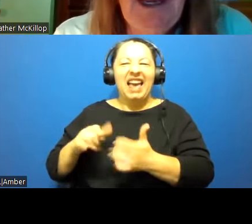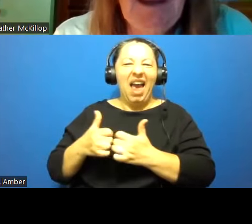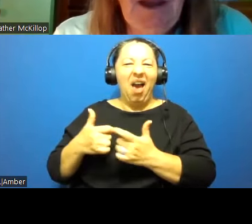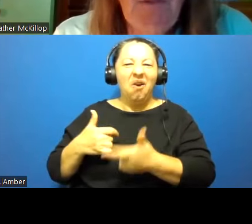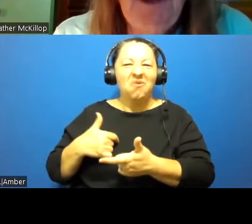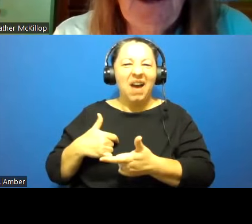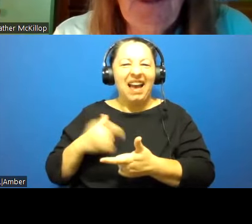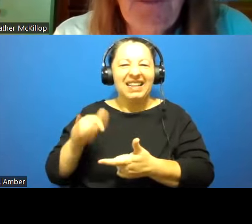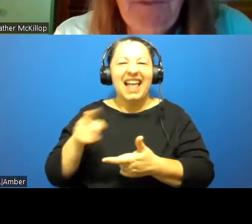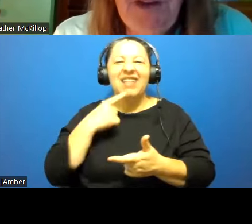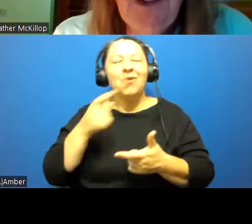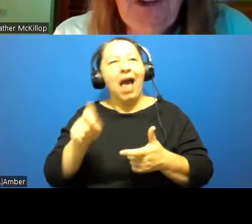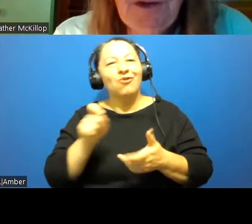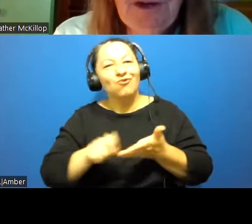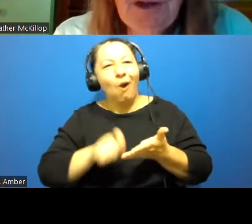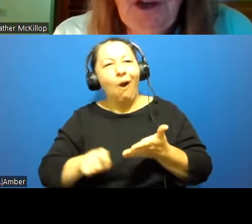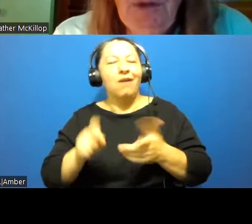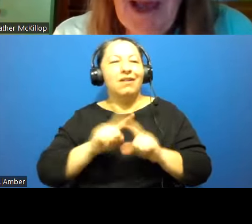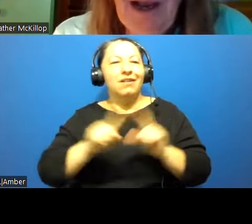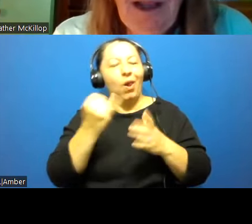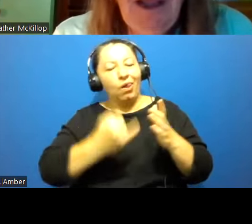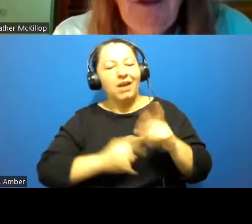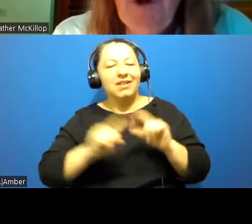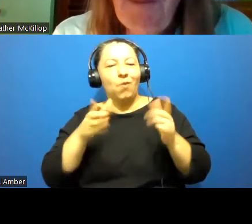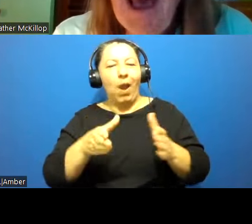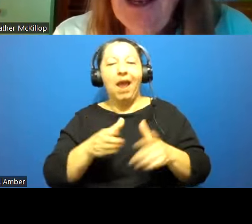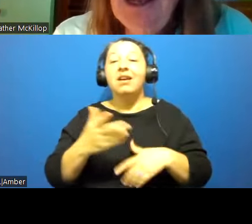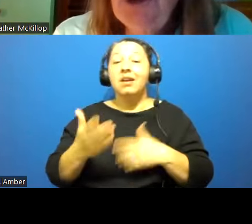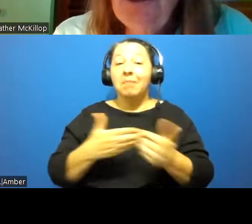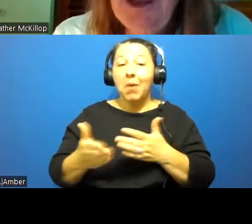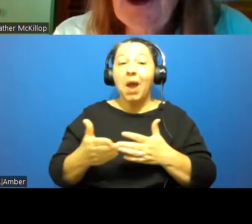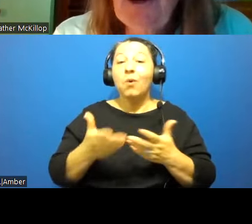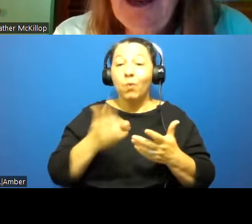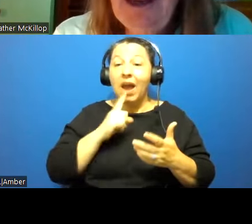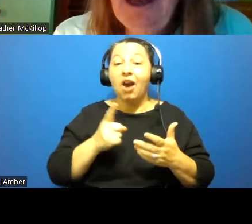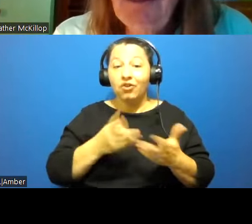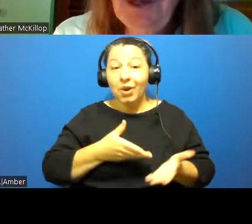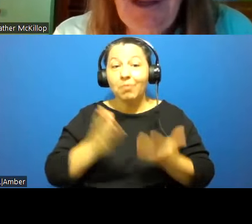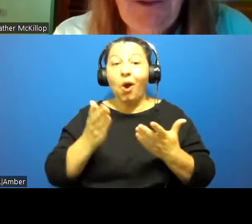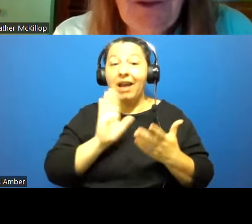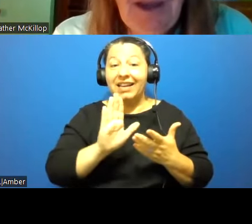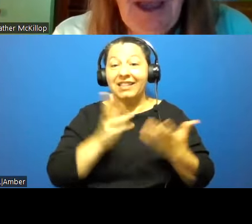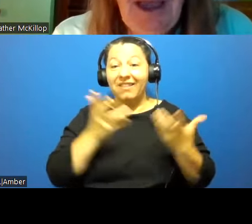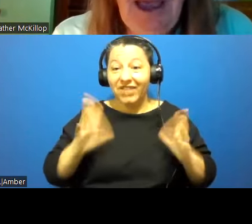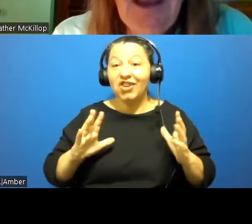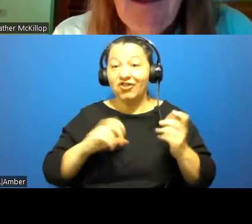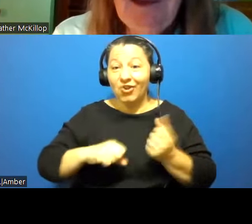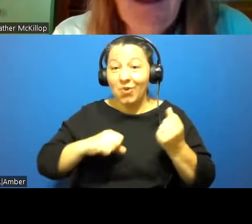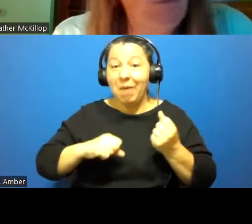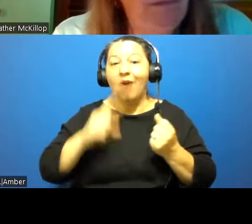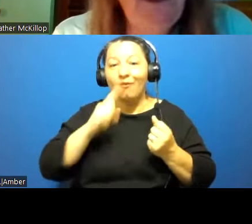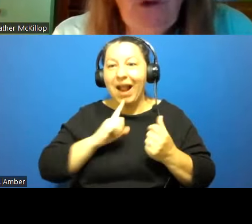week, and we took the finished canoe paddle for a paddle in Joe Taylor Creek in Belize.